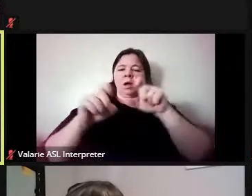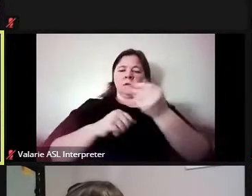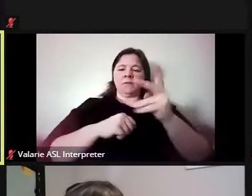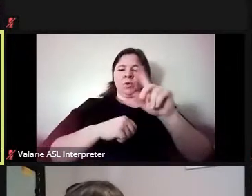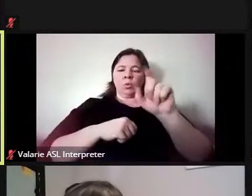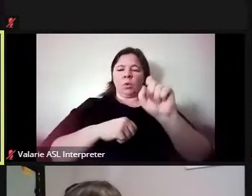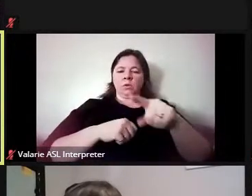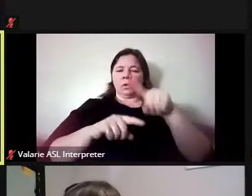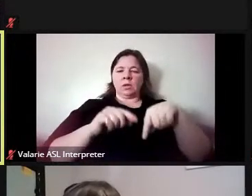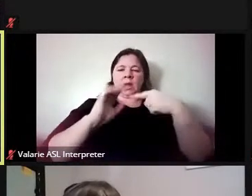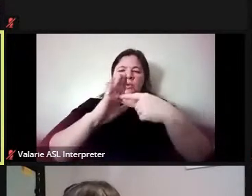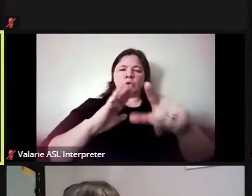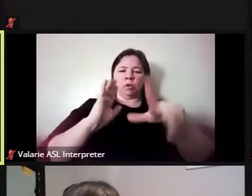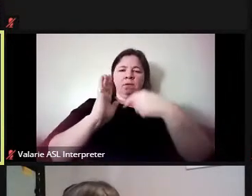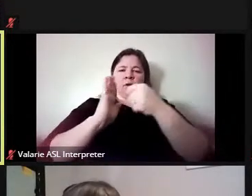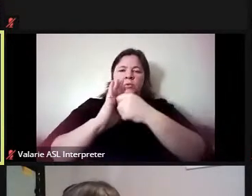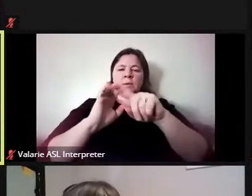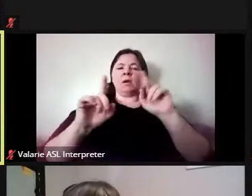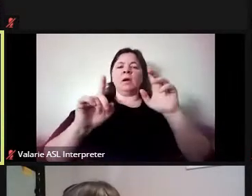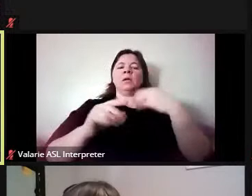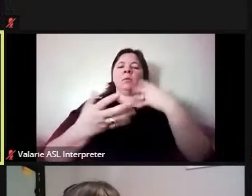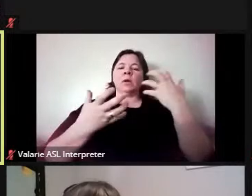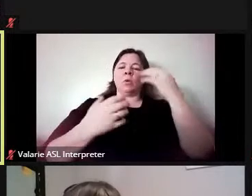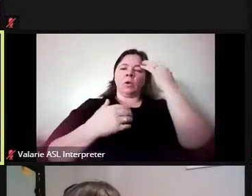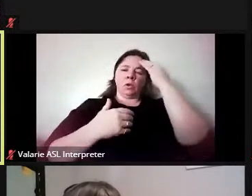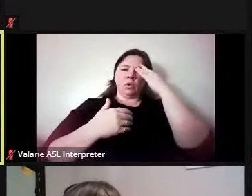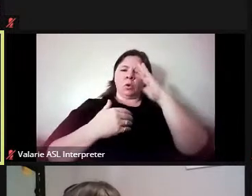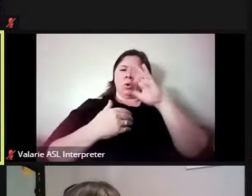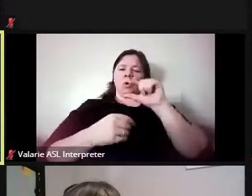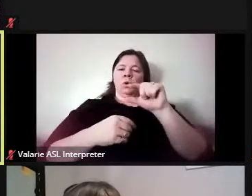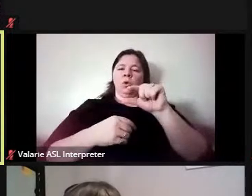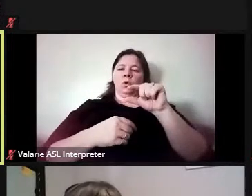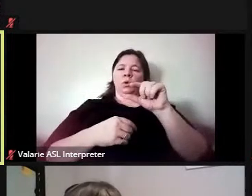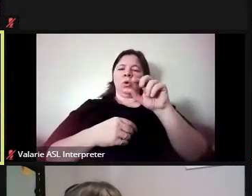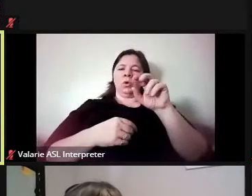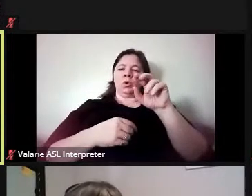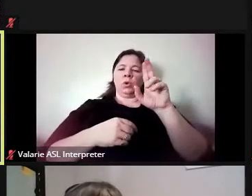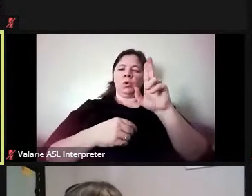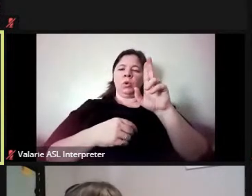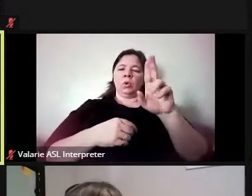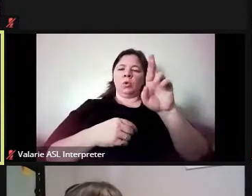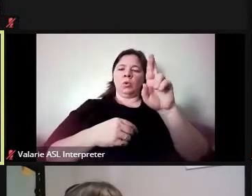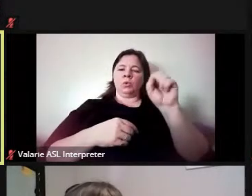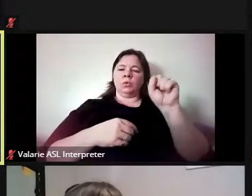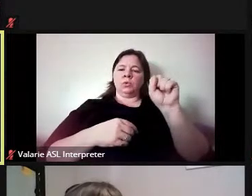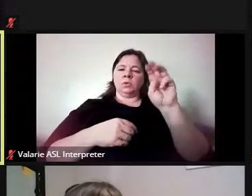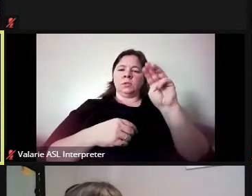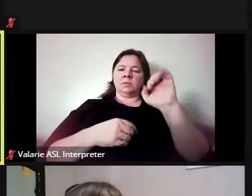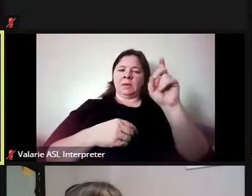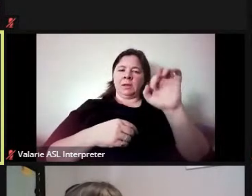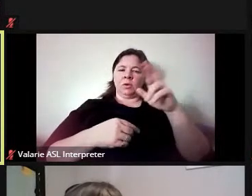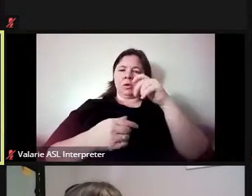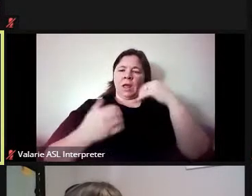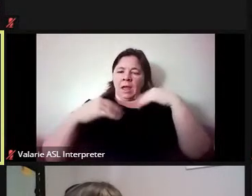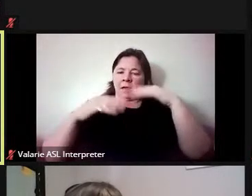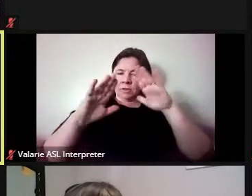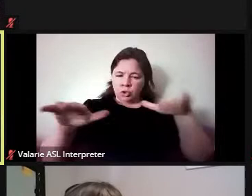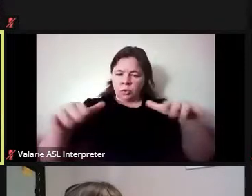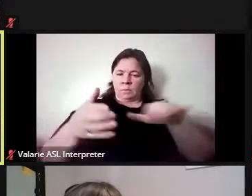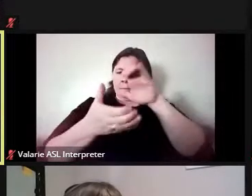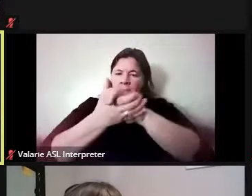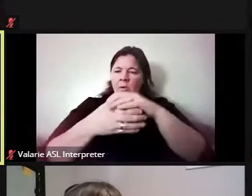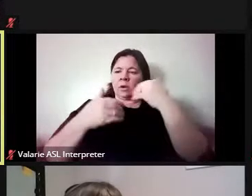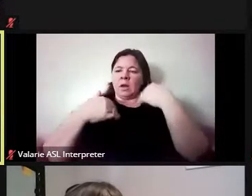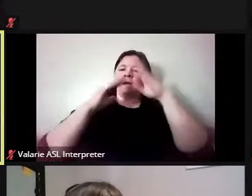We know you can't show your video, but we want to know, GURSMINDER, who is he? Do you have children? Are you married? A little bit